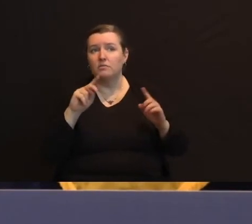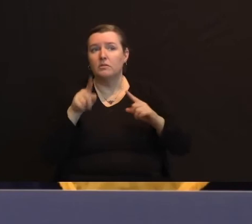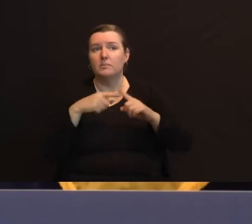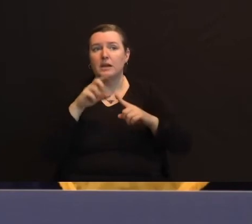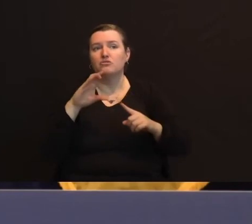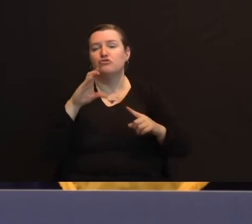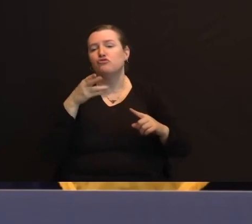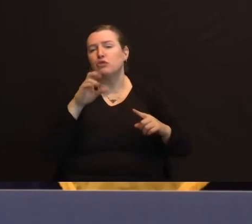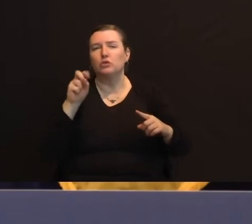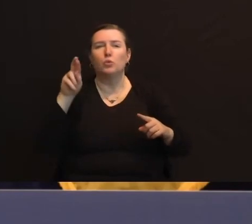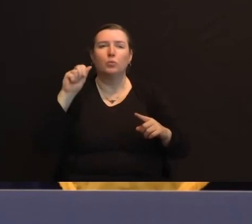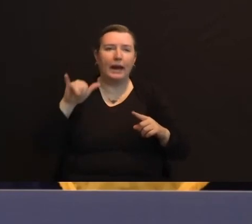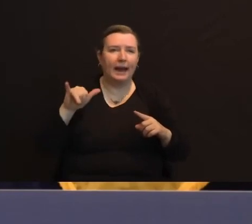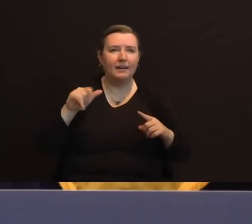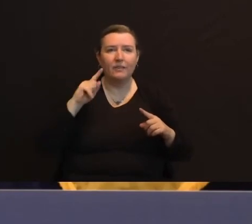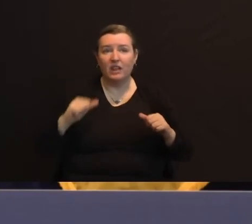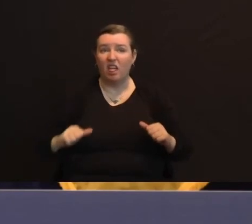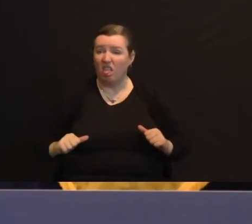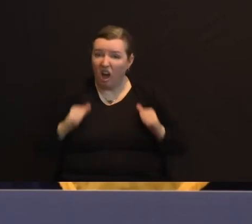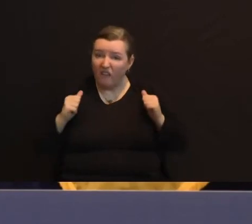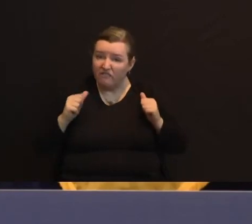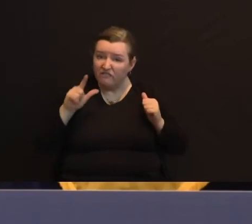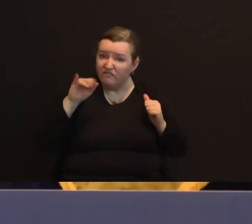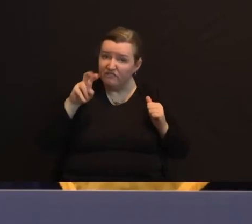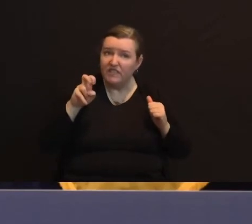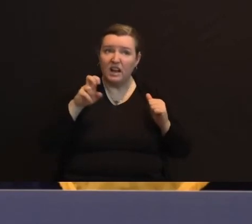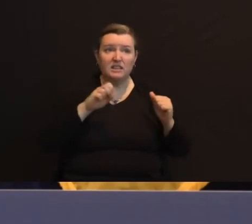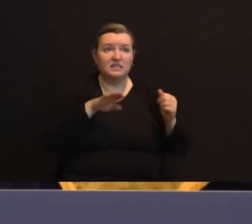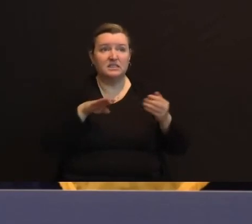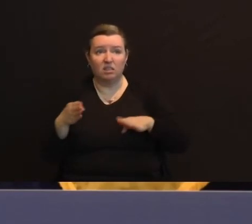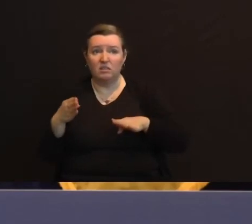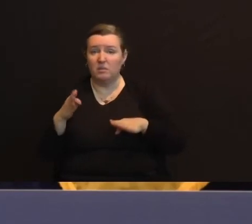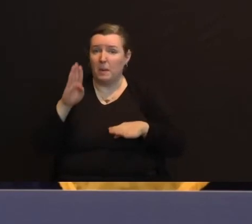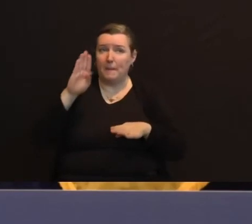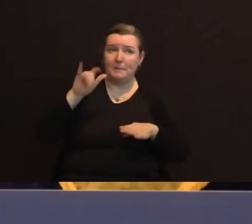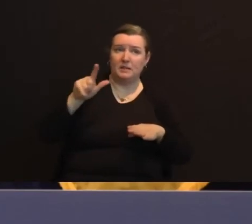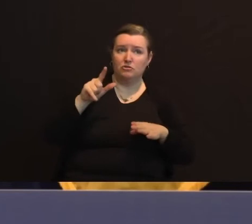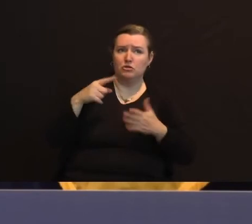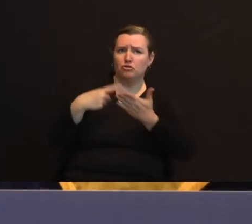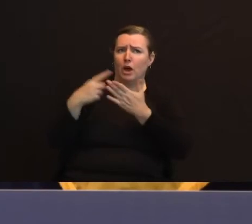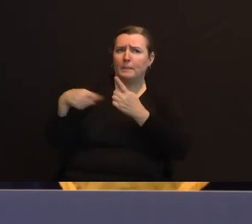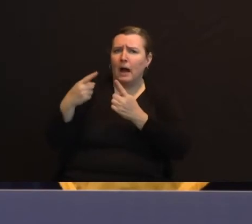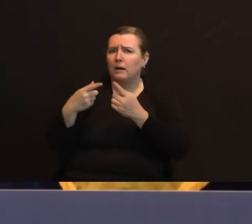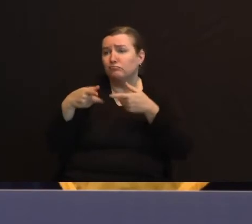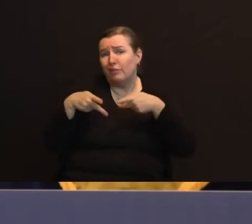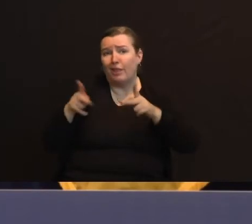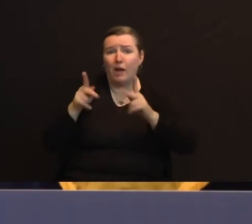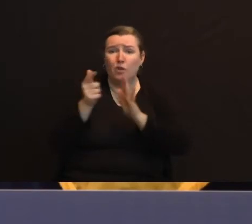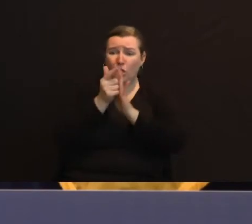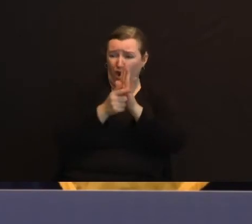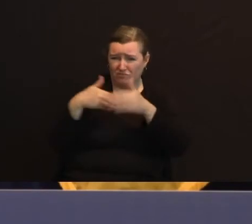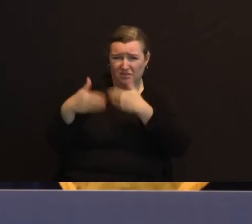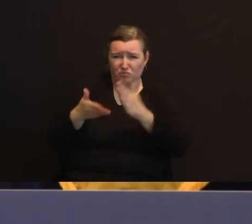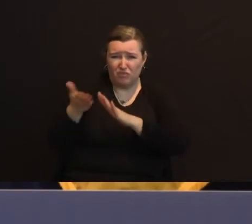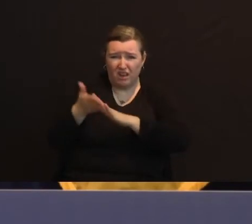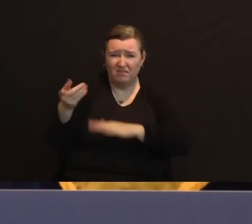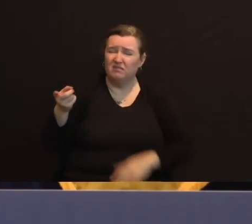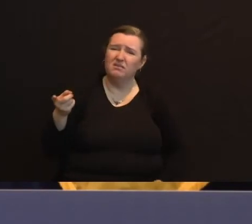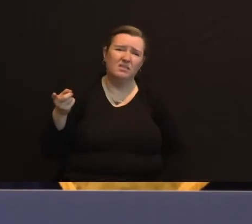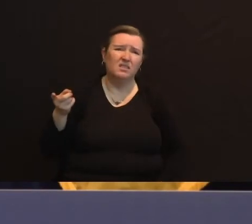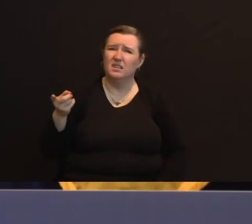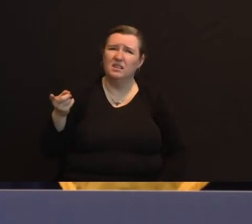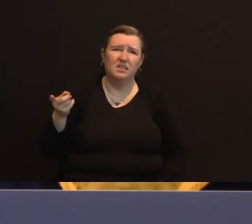literally, life and death stuff. Bill's talking about whether or not they continue to deserve their professional credentials.